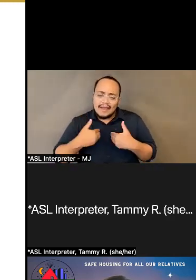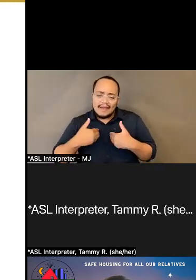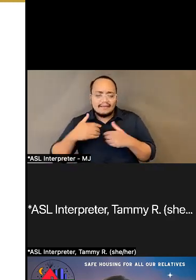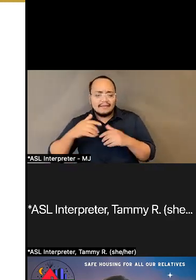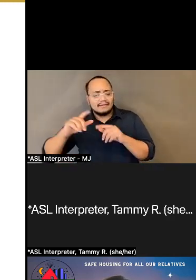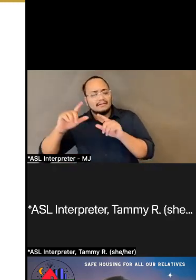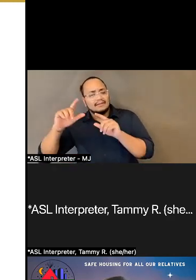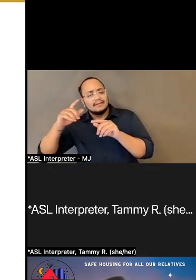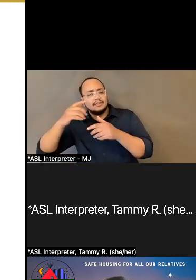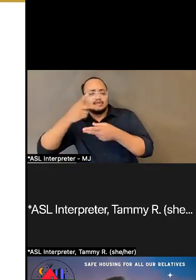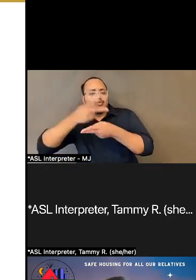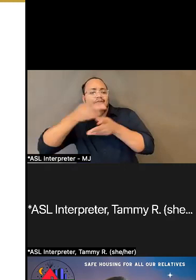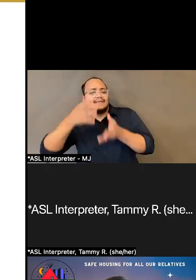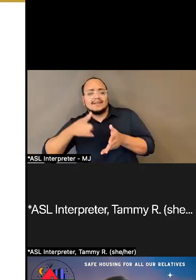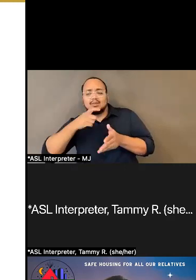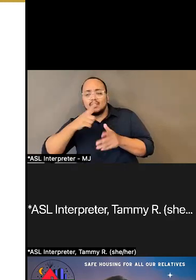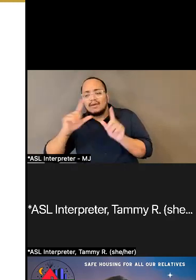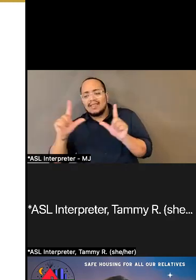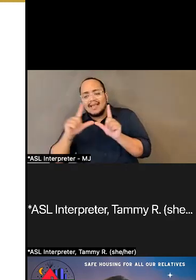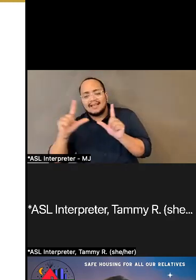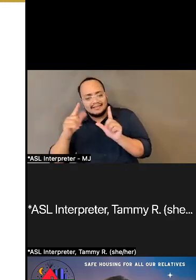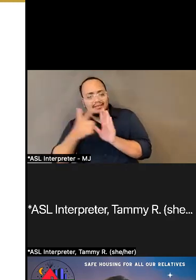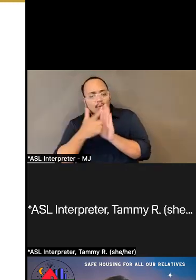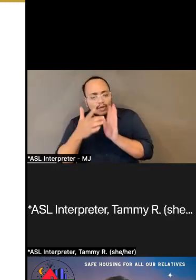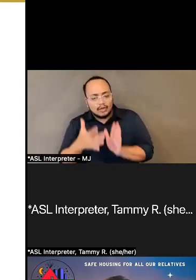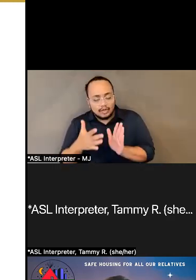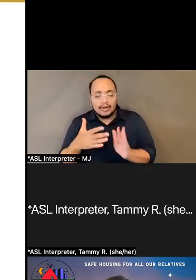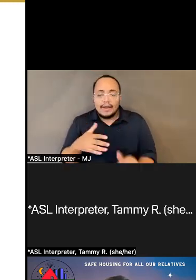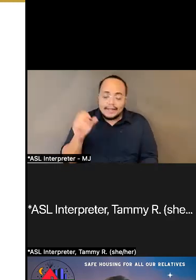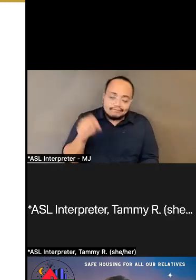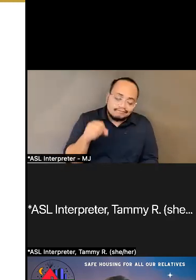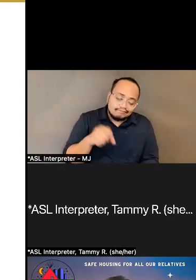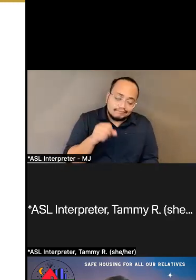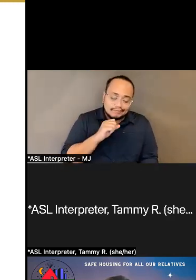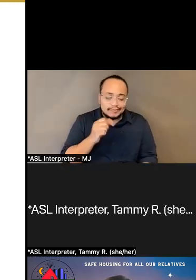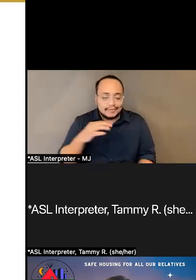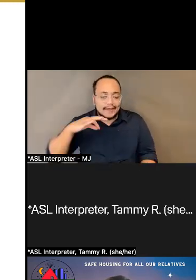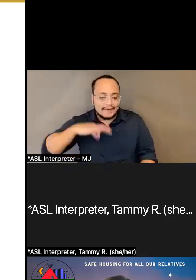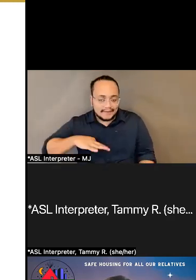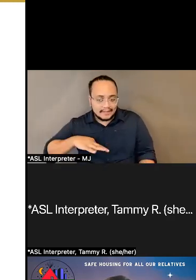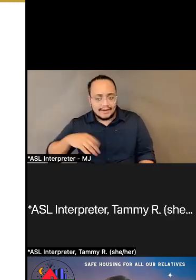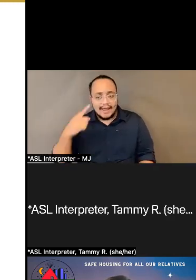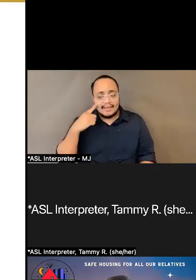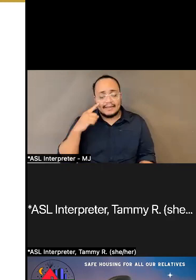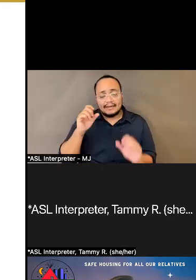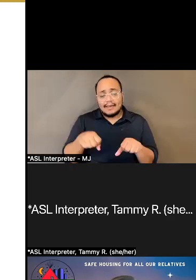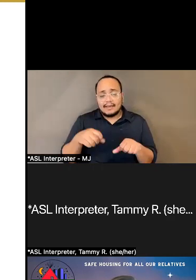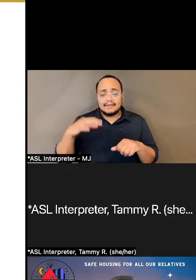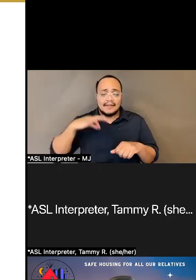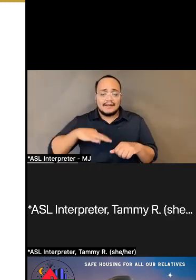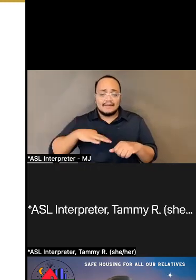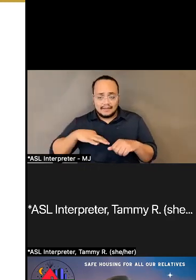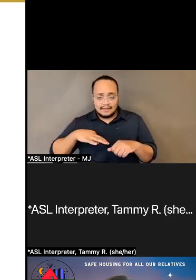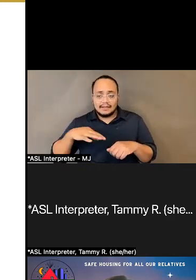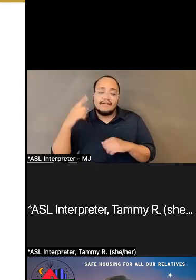licensed attorney. So, in as much as legal advocacy is helpful in those spaces, and I think it is in particular with reference